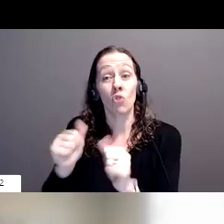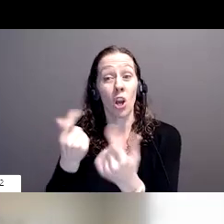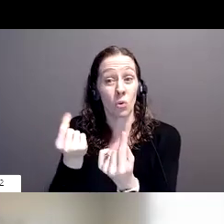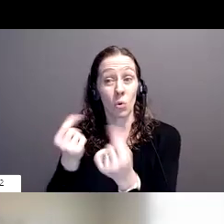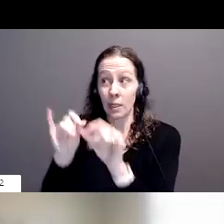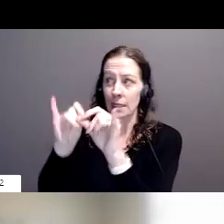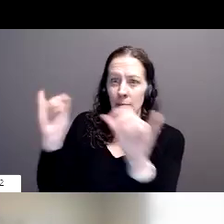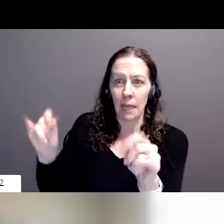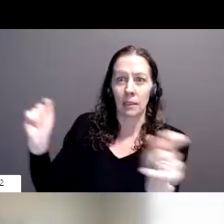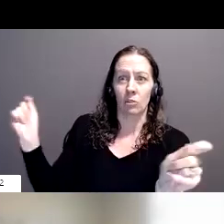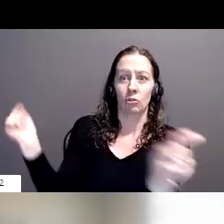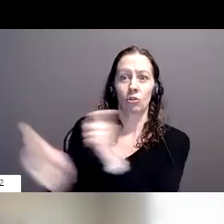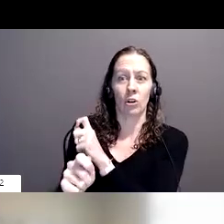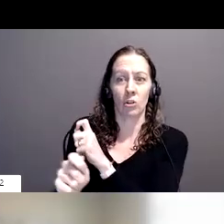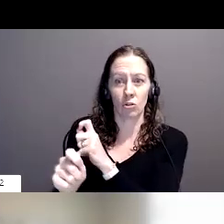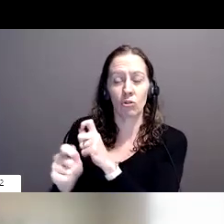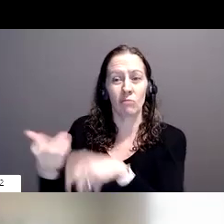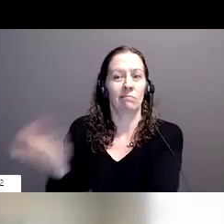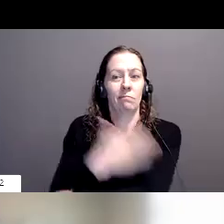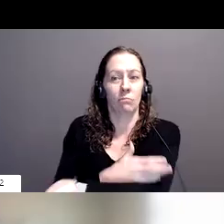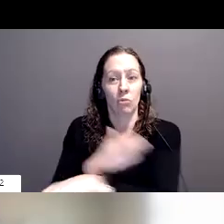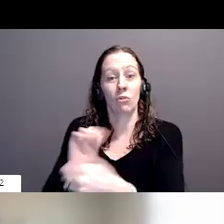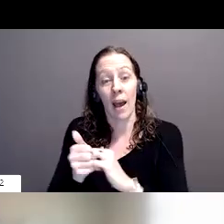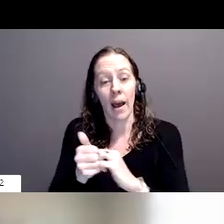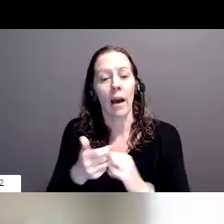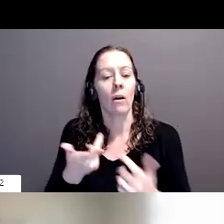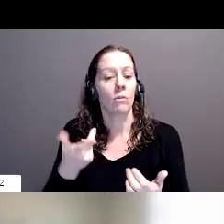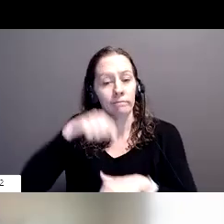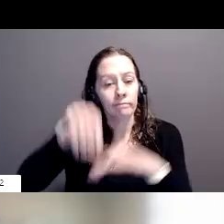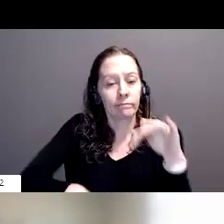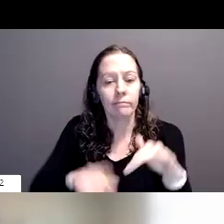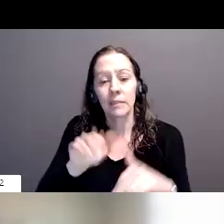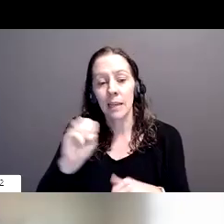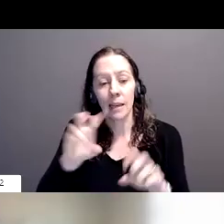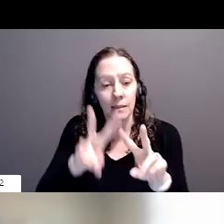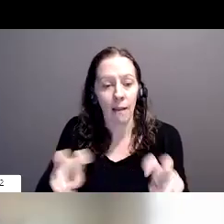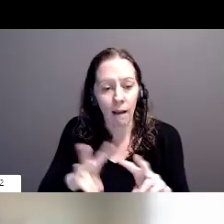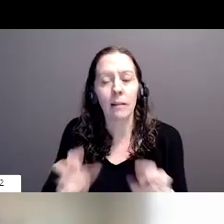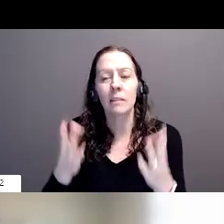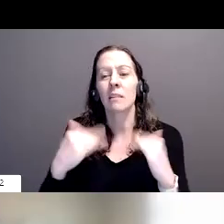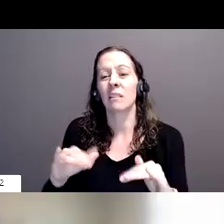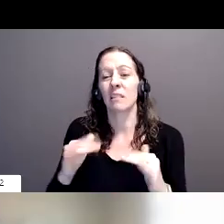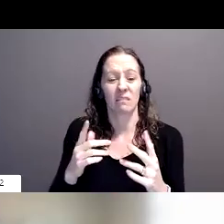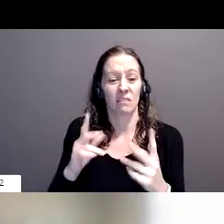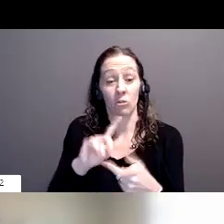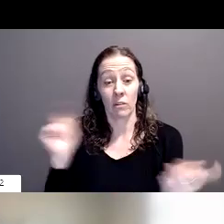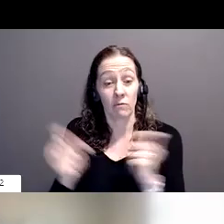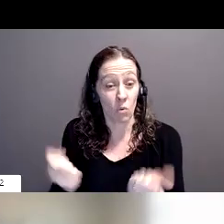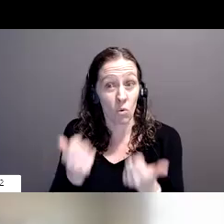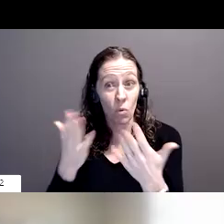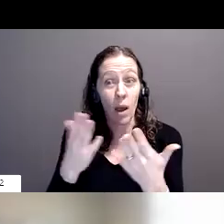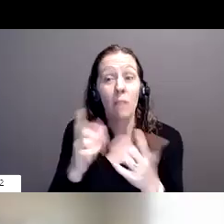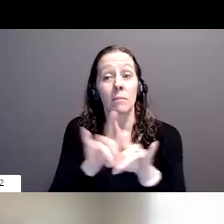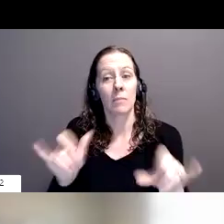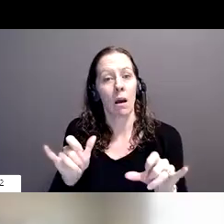through comprehensive case analysis, developing transformative recommendations, and the public dissemination of